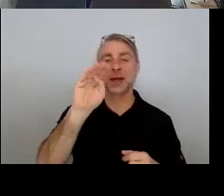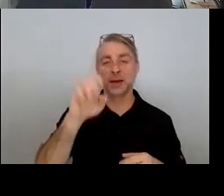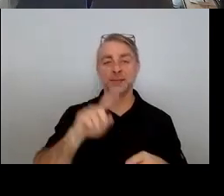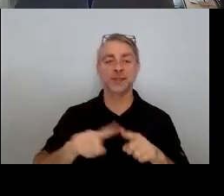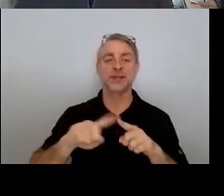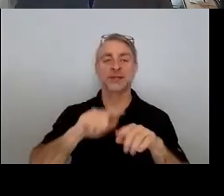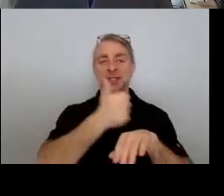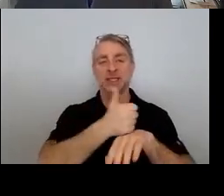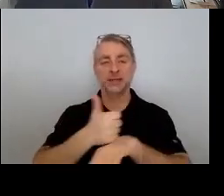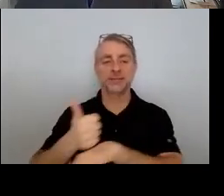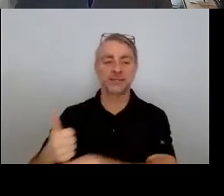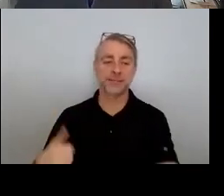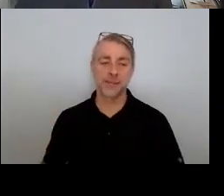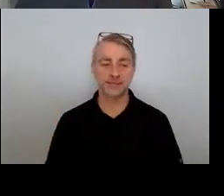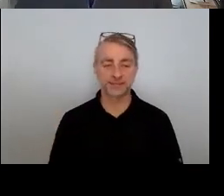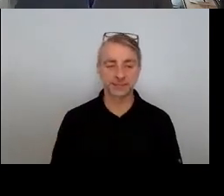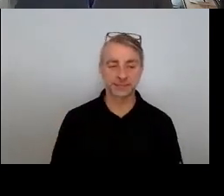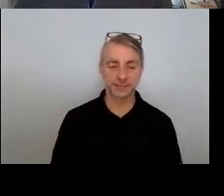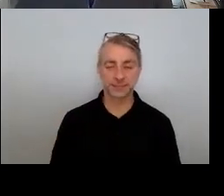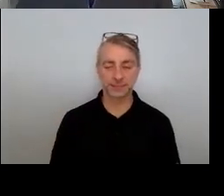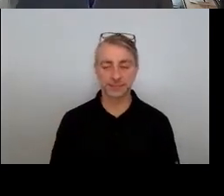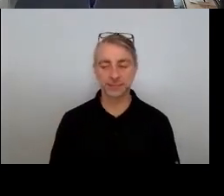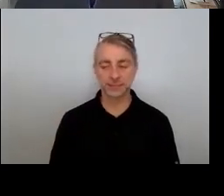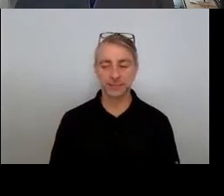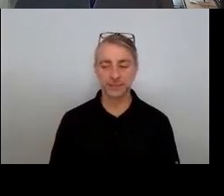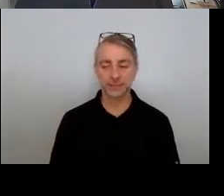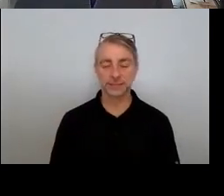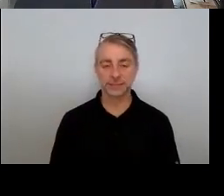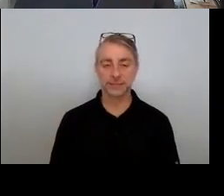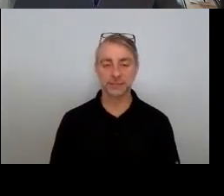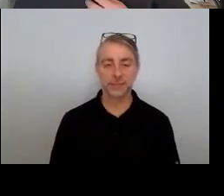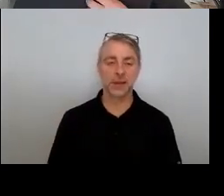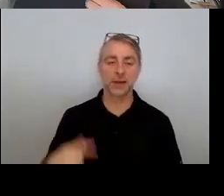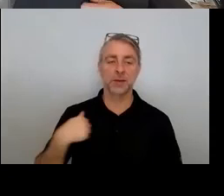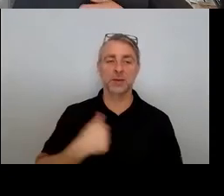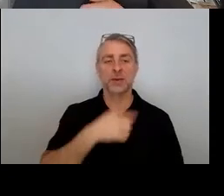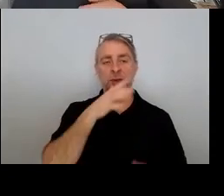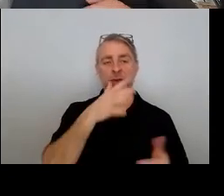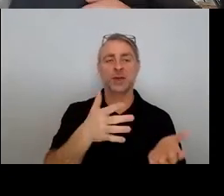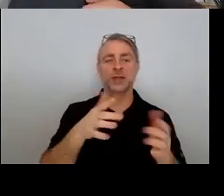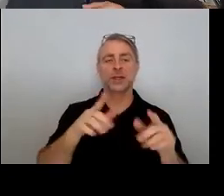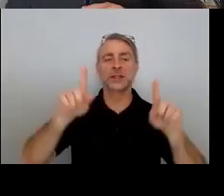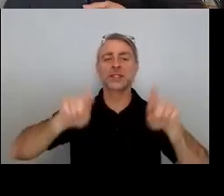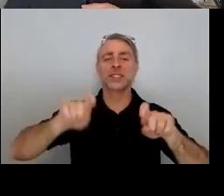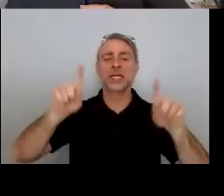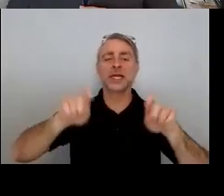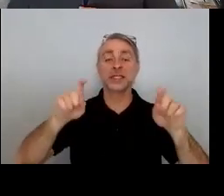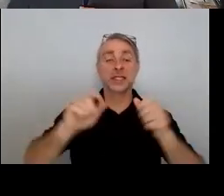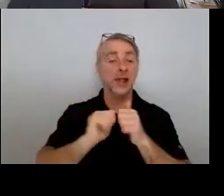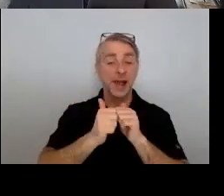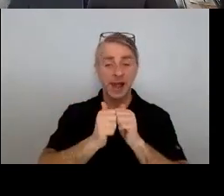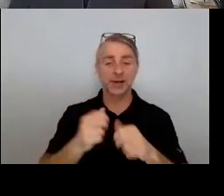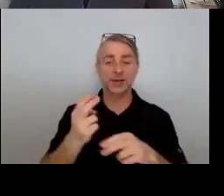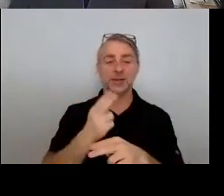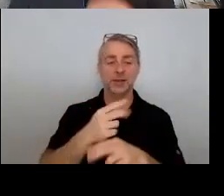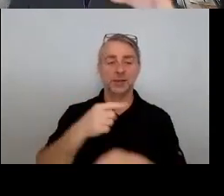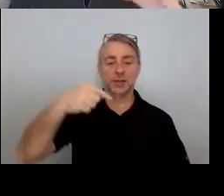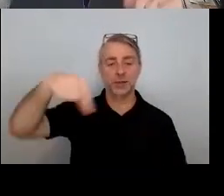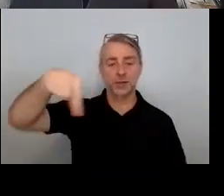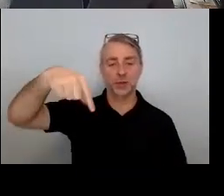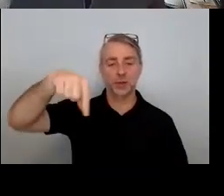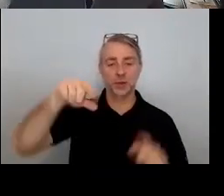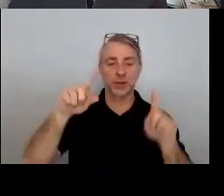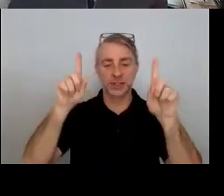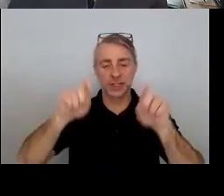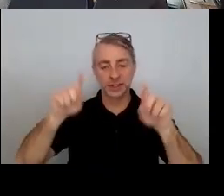etc. So we're going to talk about testing for heterogeneity using something called a Q-test, and then also describing